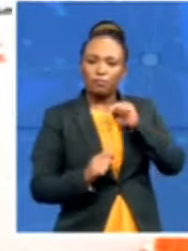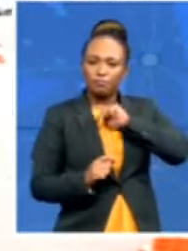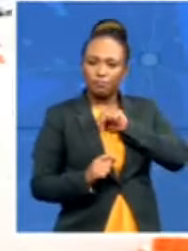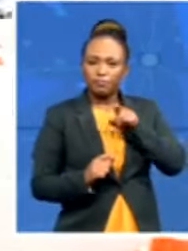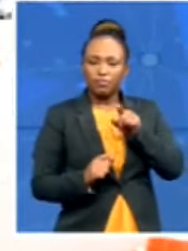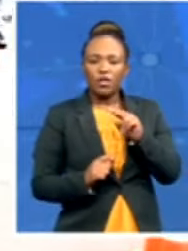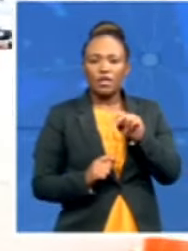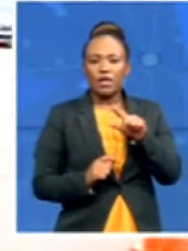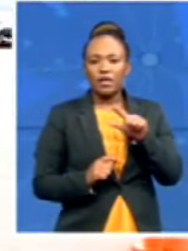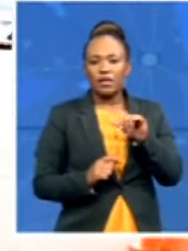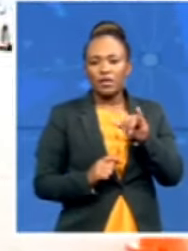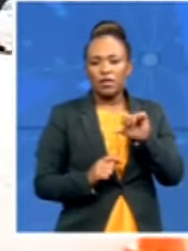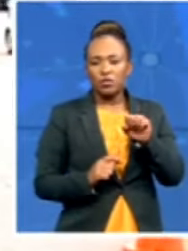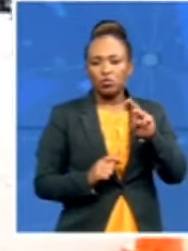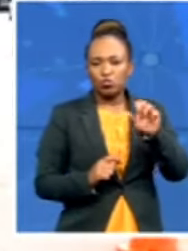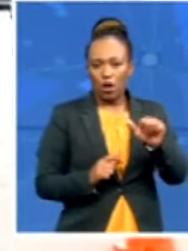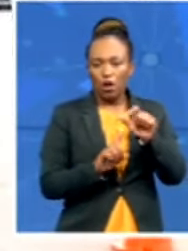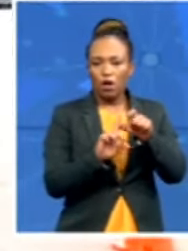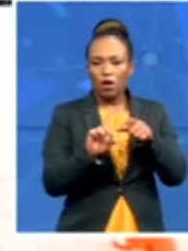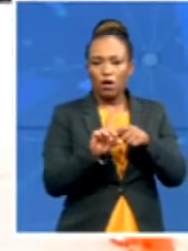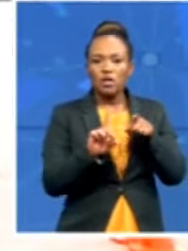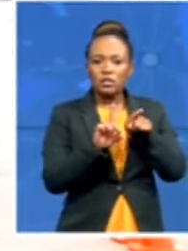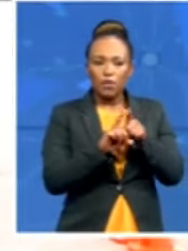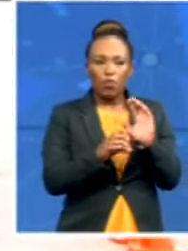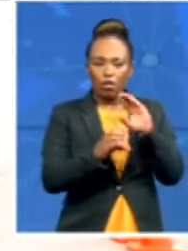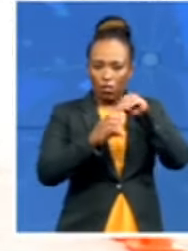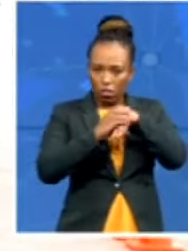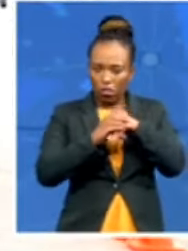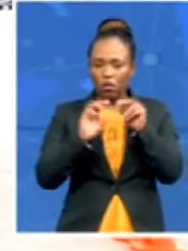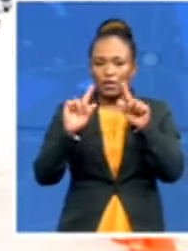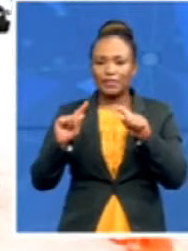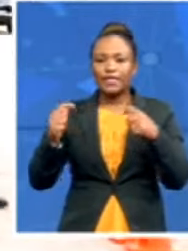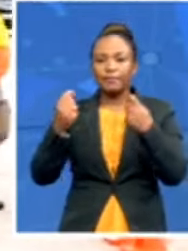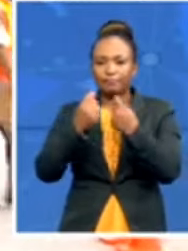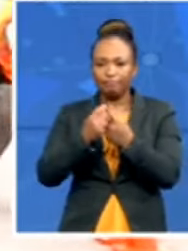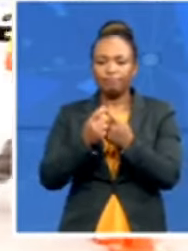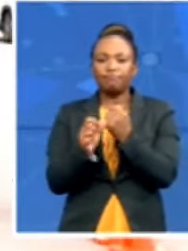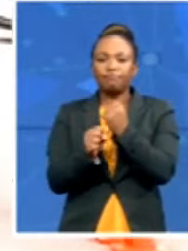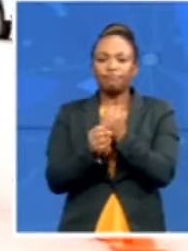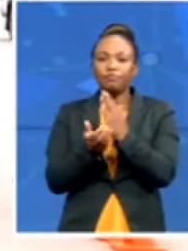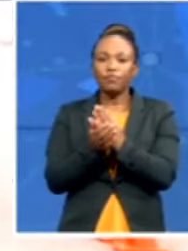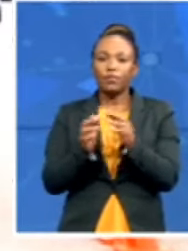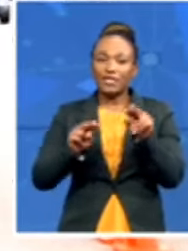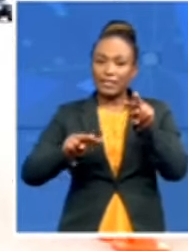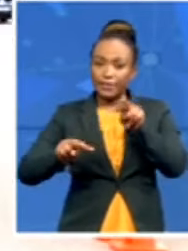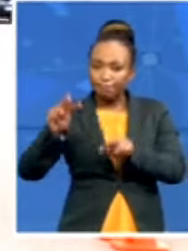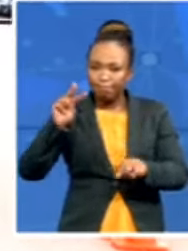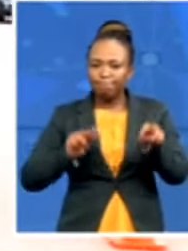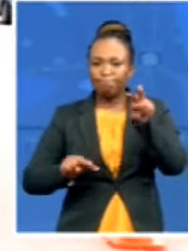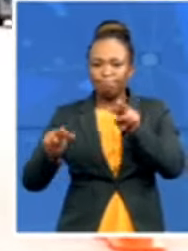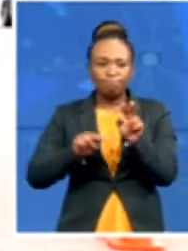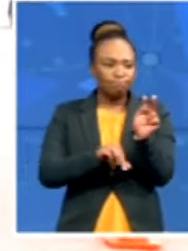be joining the enforcement team here to ensure that she also monitors traffic volumes, as they've